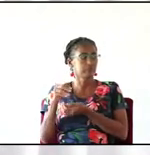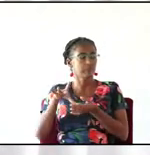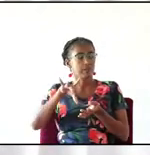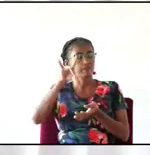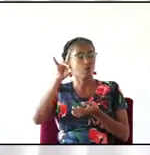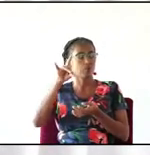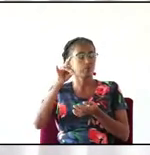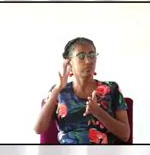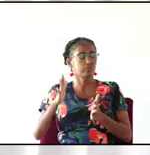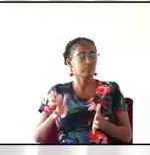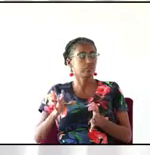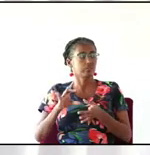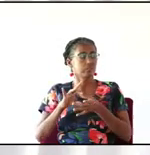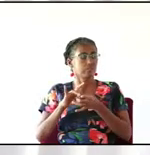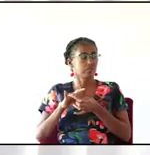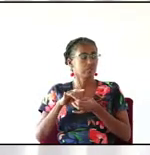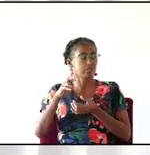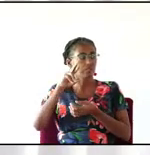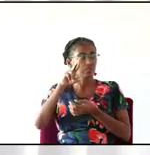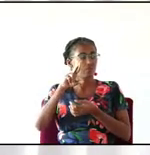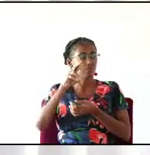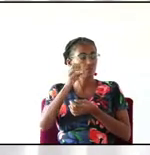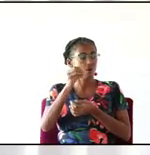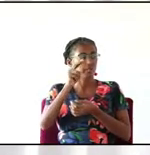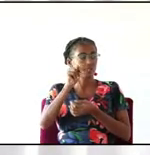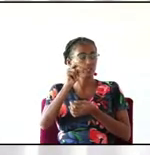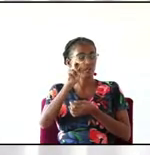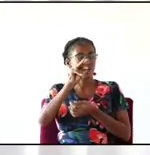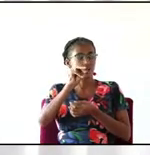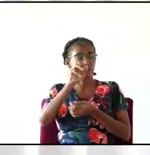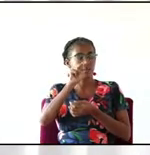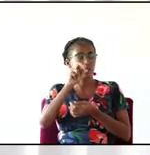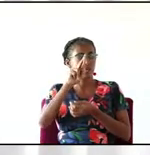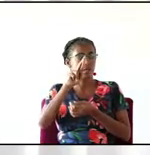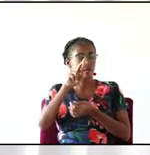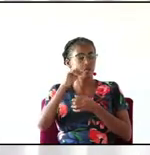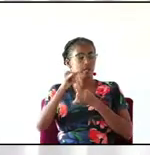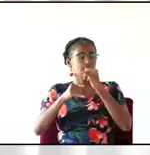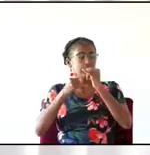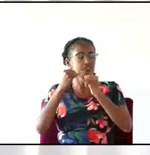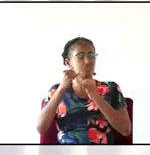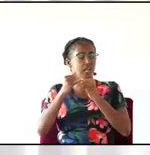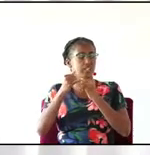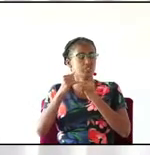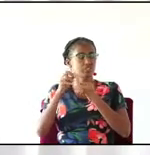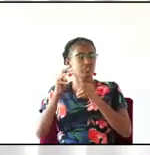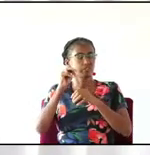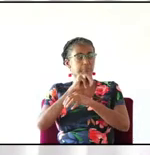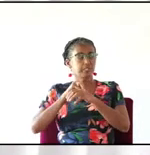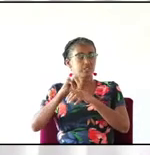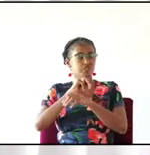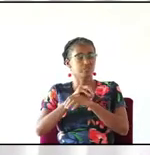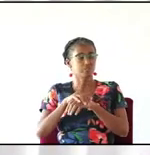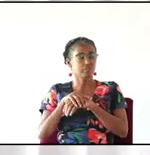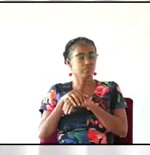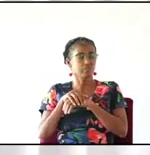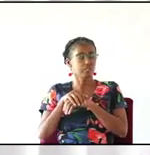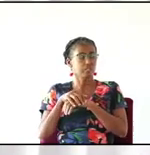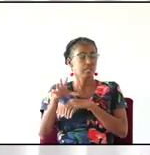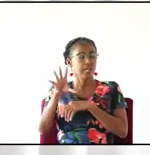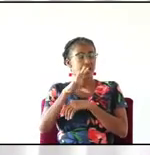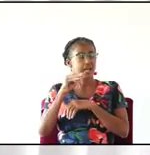of Runmars International Ministries, and also founder and principal instructor of